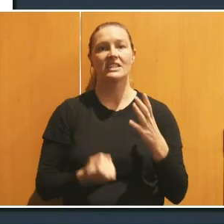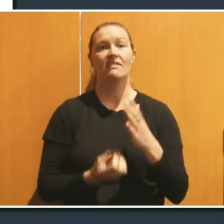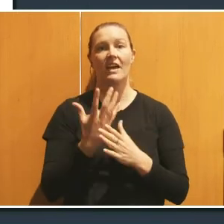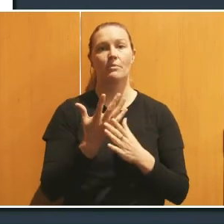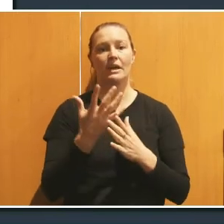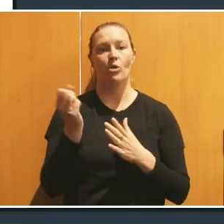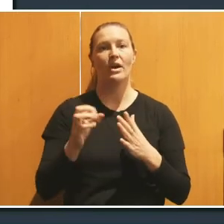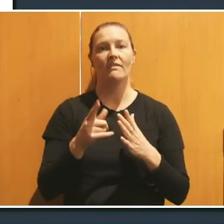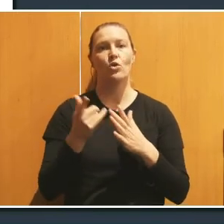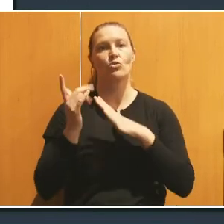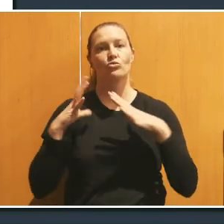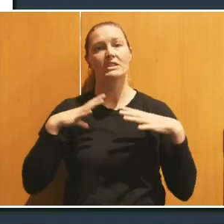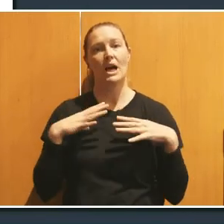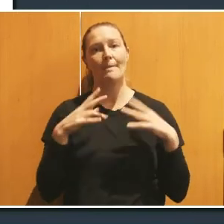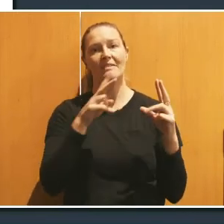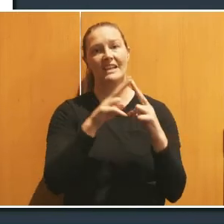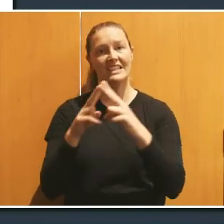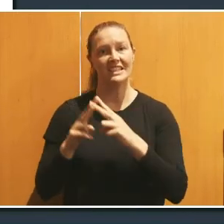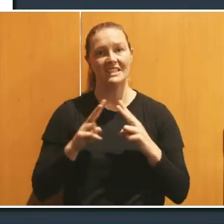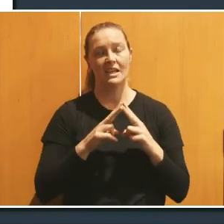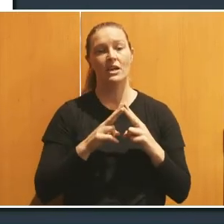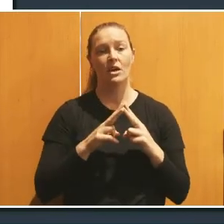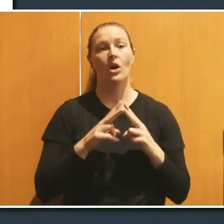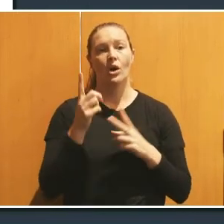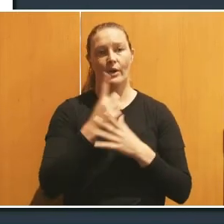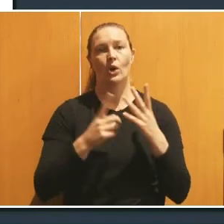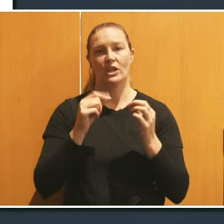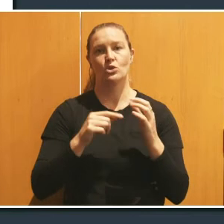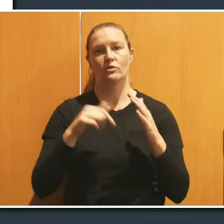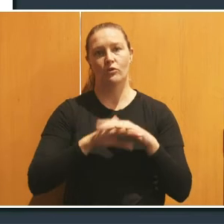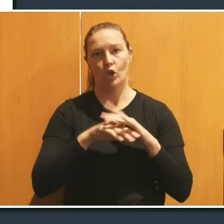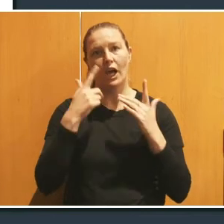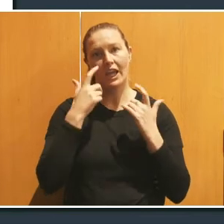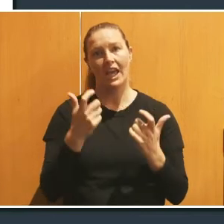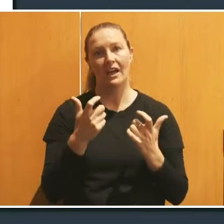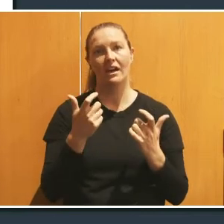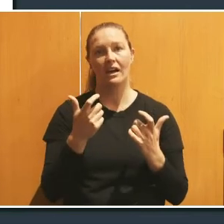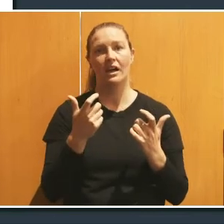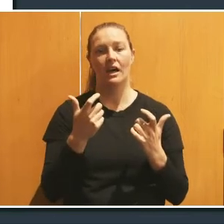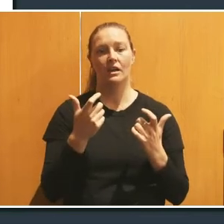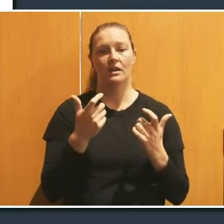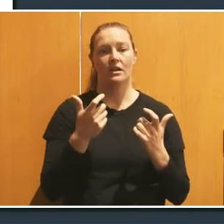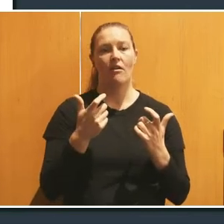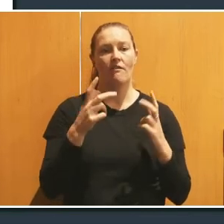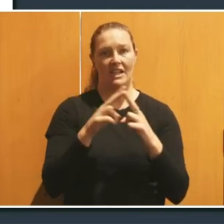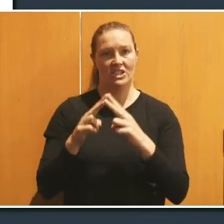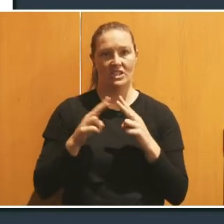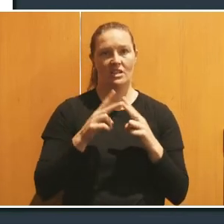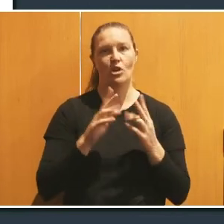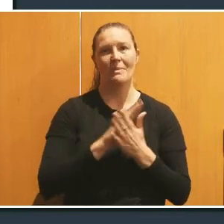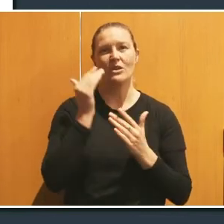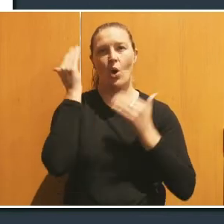We cater for only comprehensive care retirement villages, which attract an older demographic.